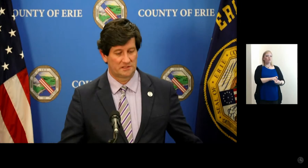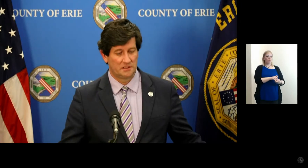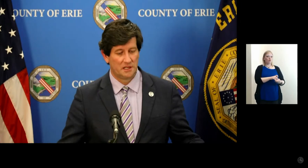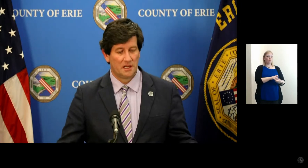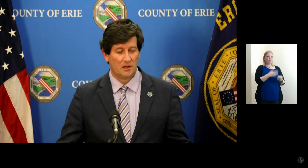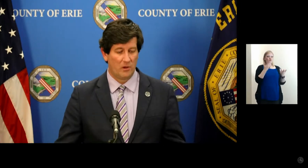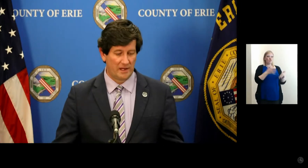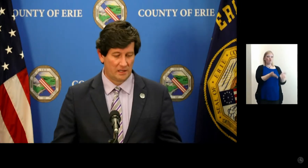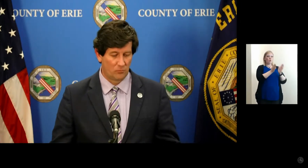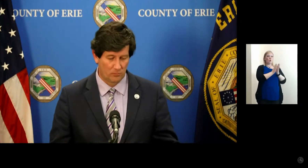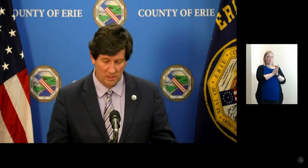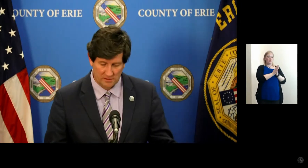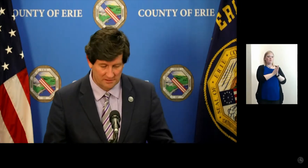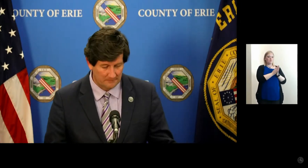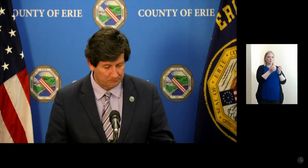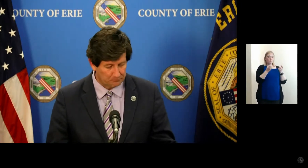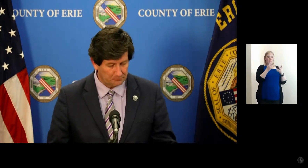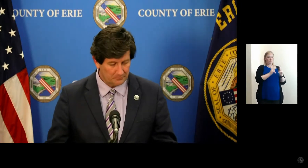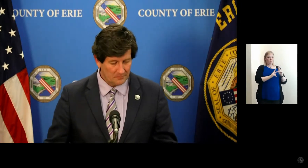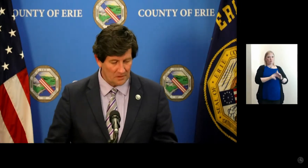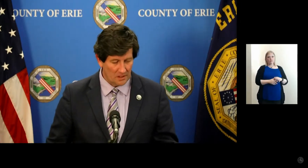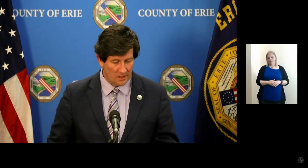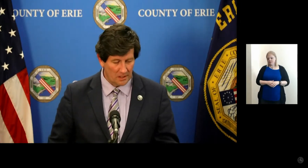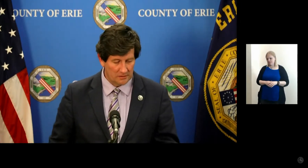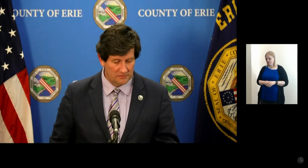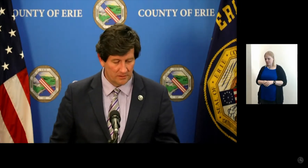been requested by a number of parties.